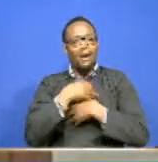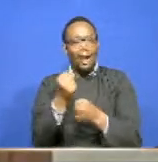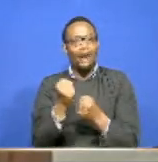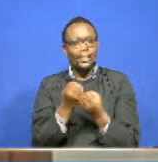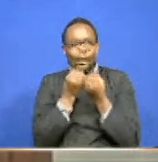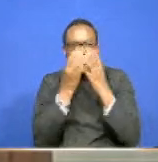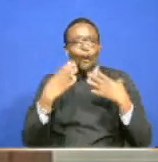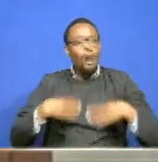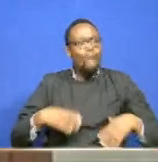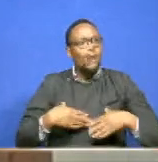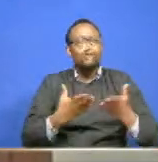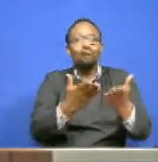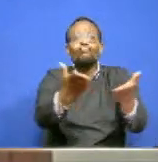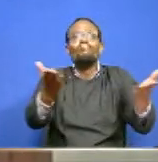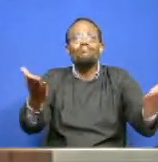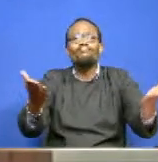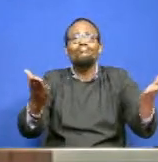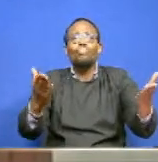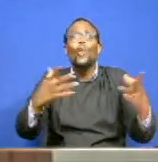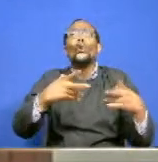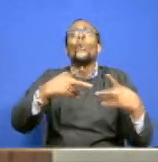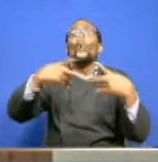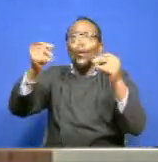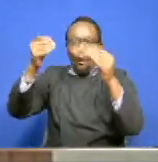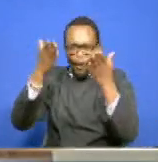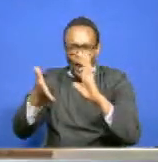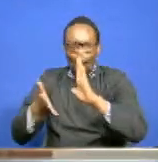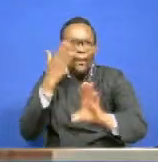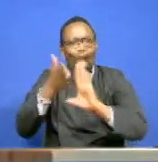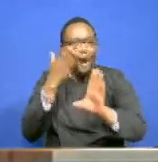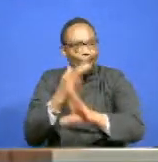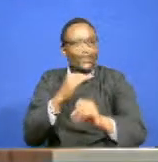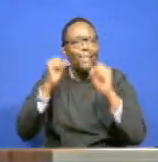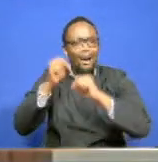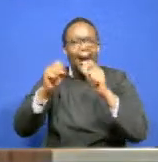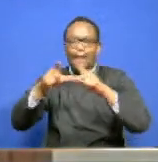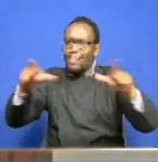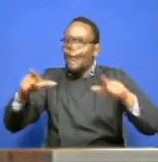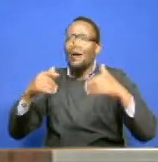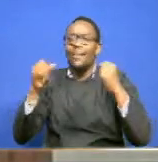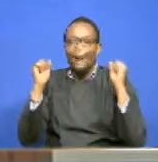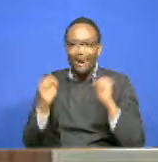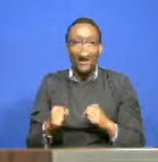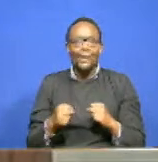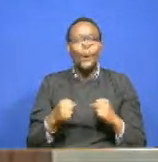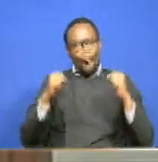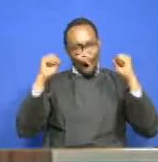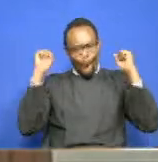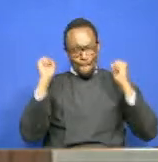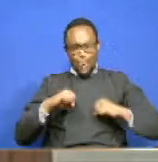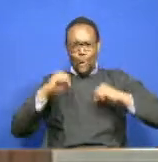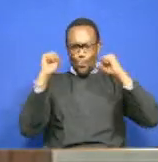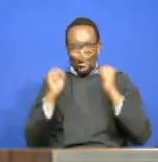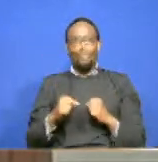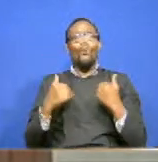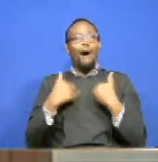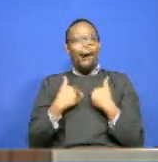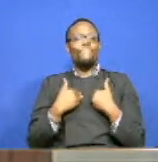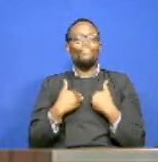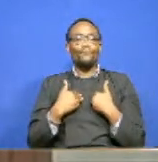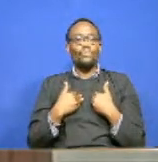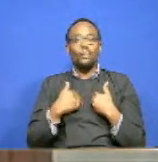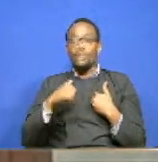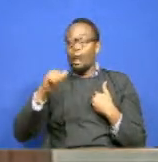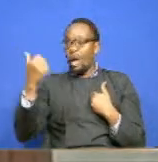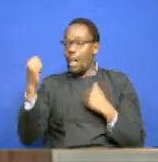the congregation of Israel, let us go at once and occupy the land, for we are more than able to do it. The rest